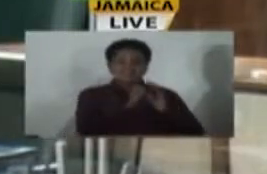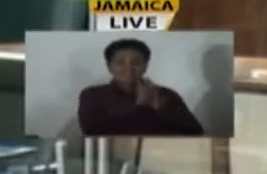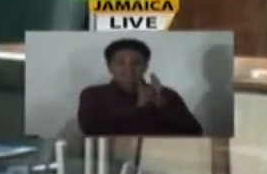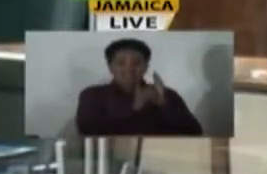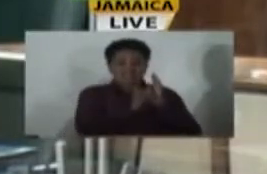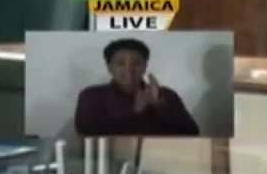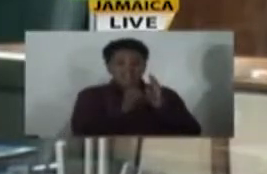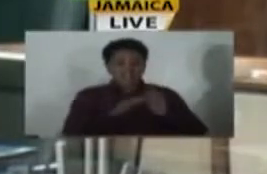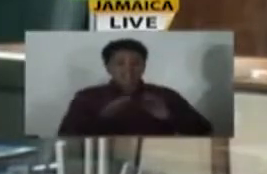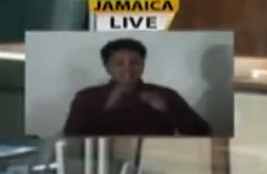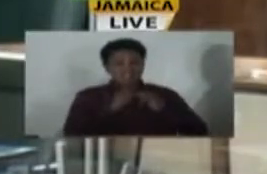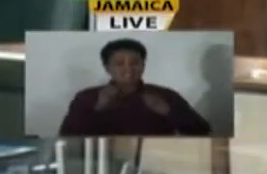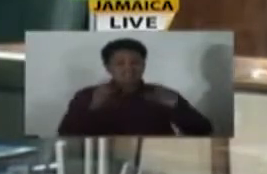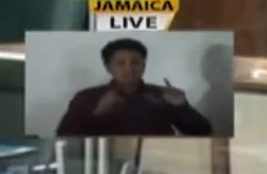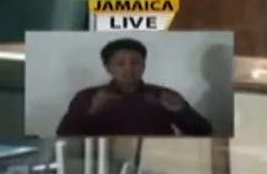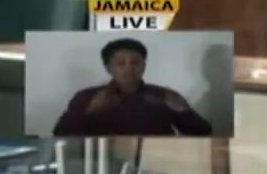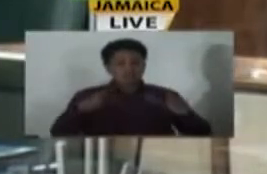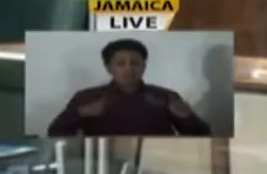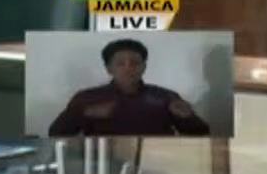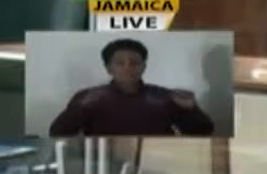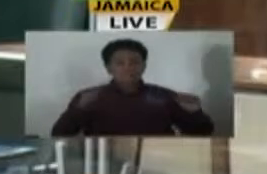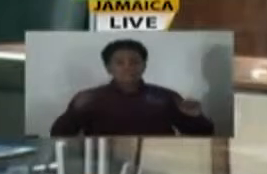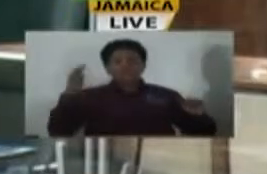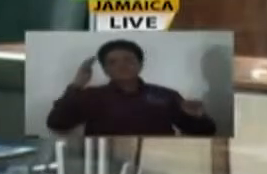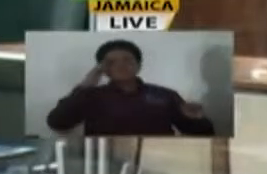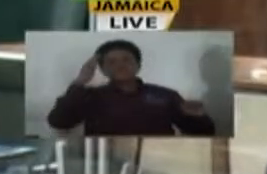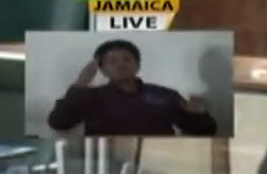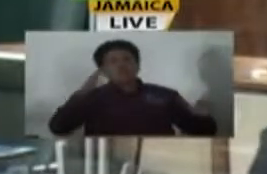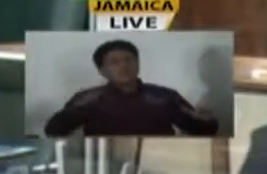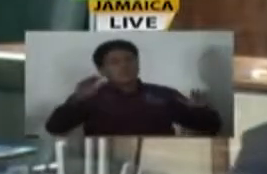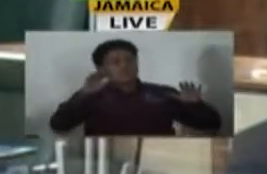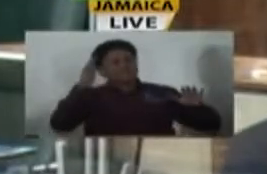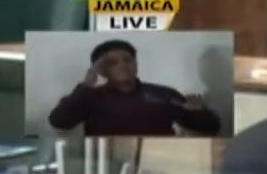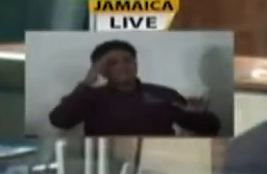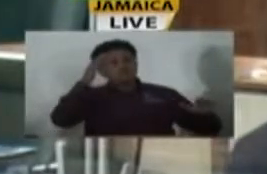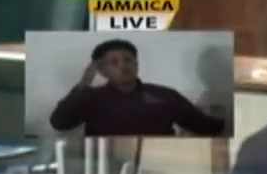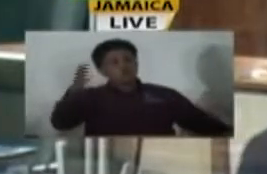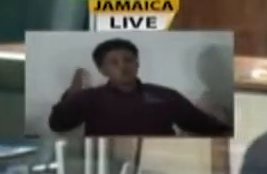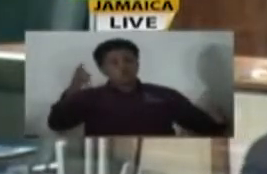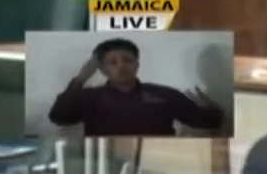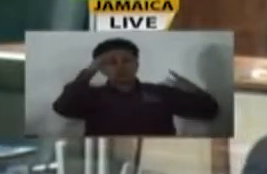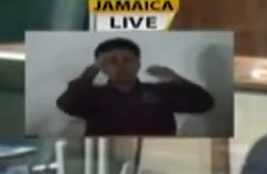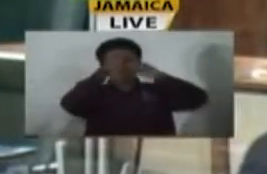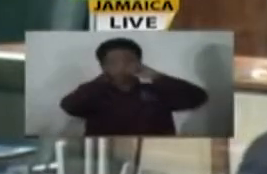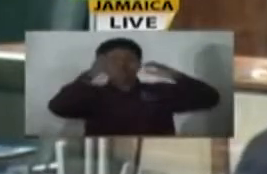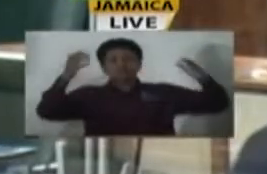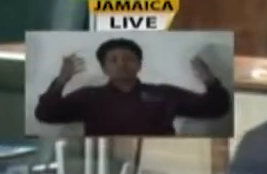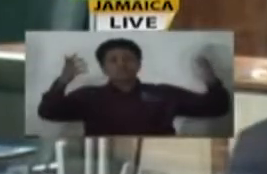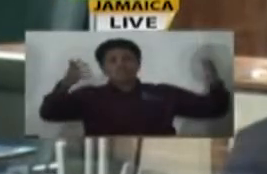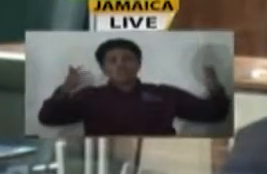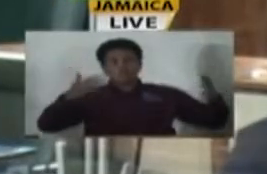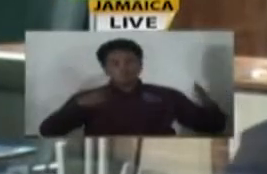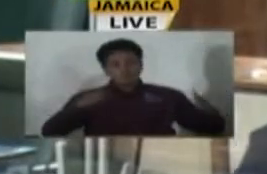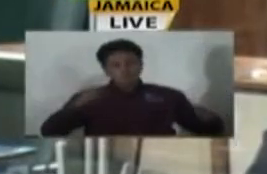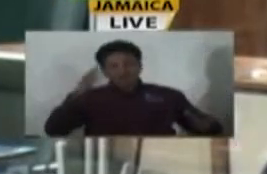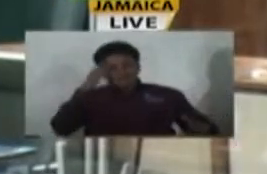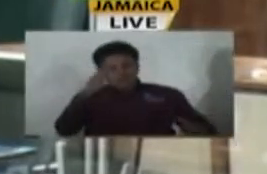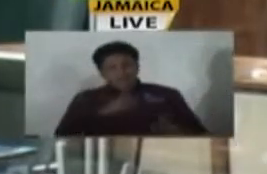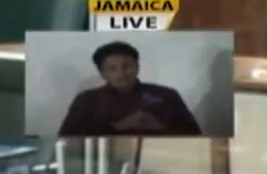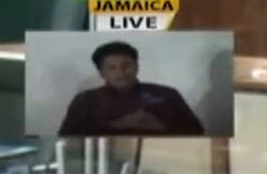people. We can create the future we want to see. We